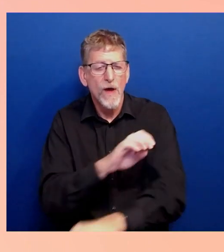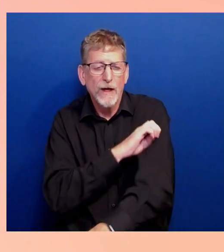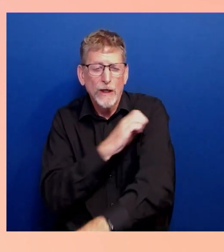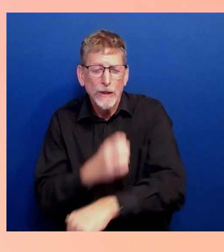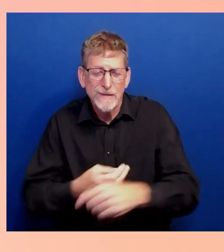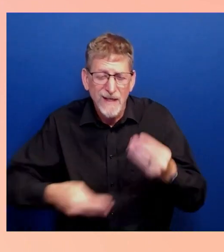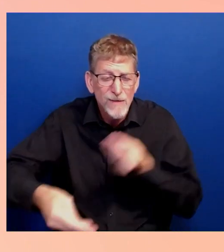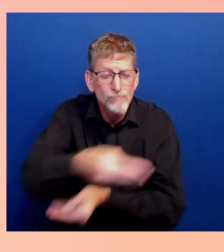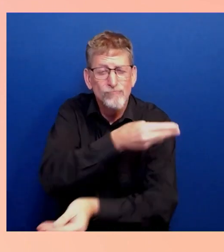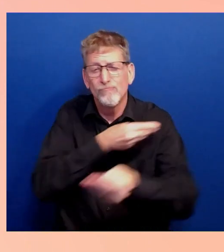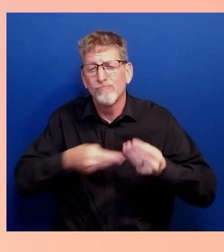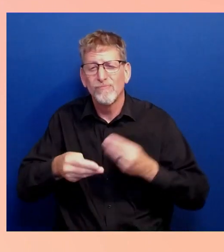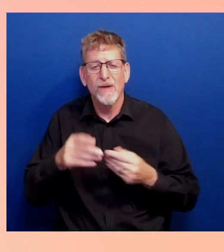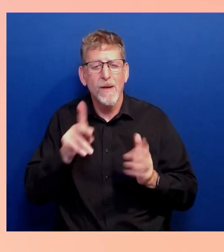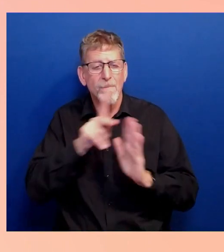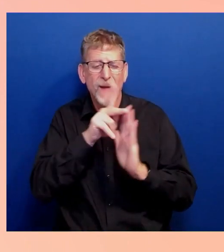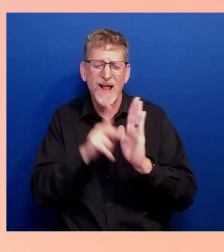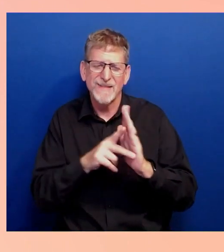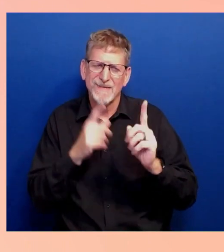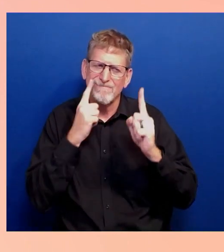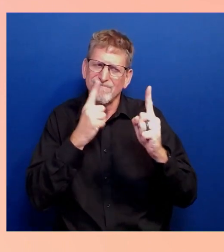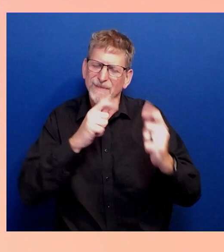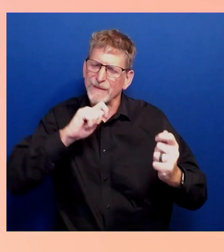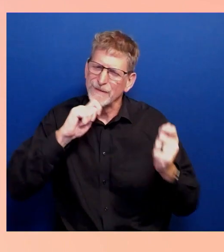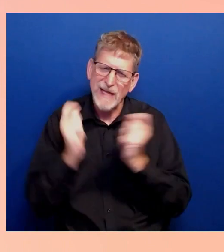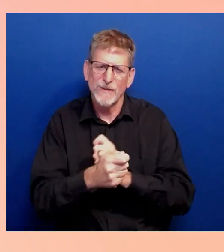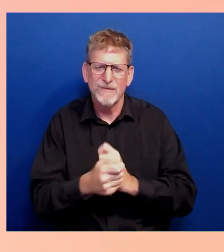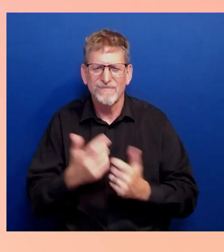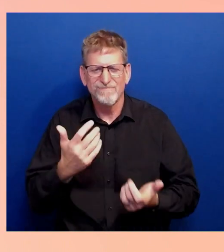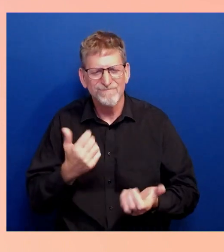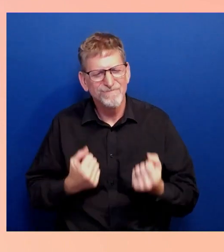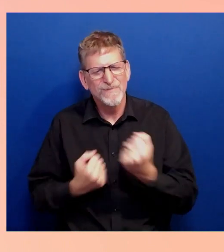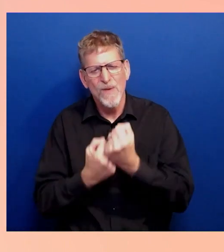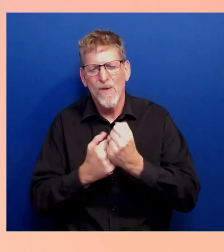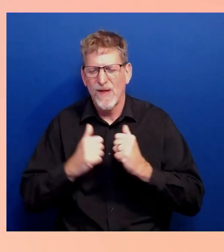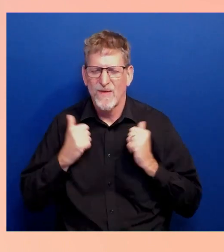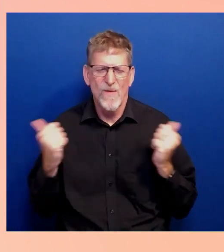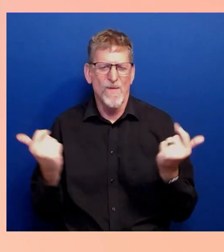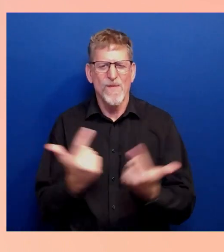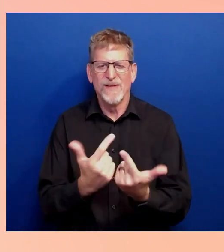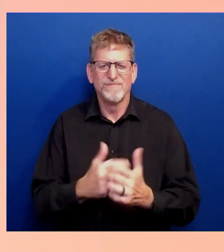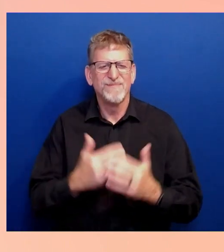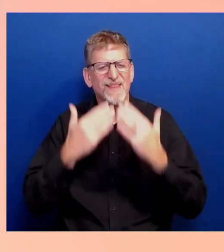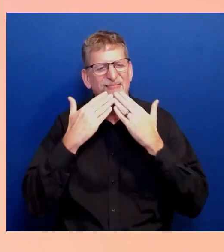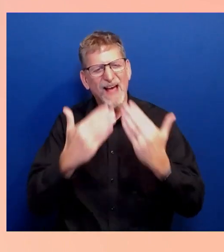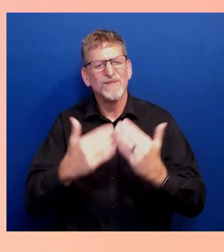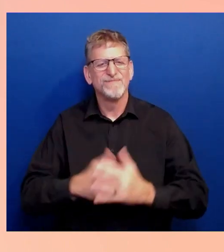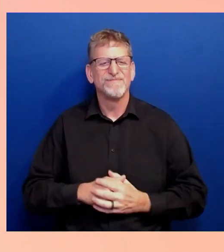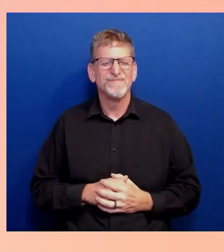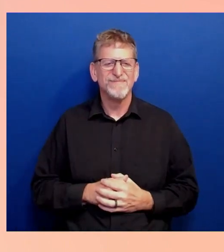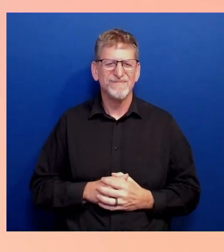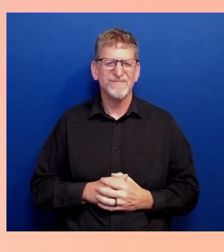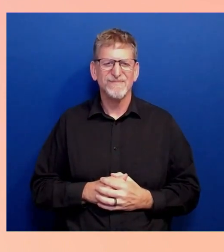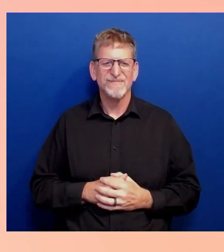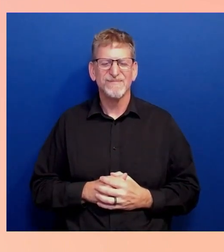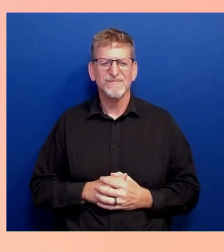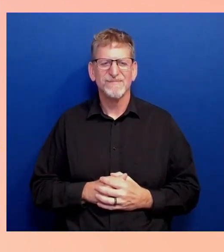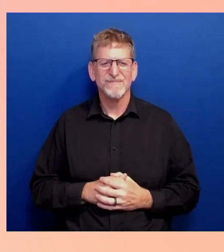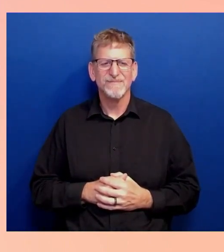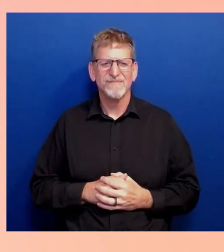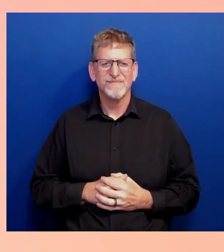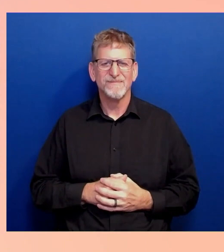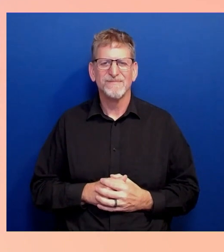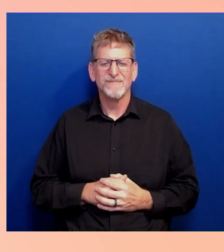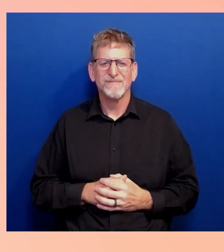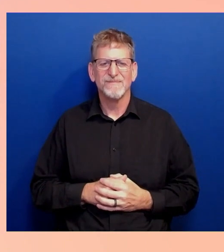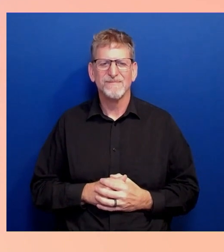that we're all in support of. So thank you very much. Contact information for panelists' organizations: European Disability